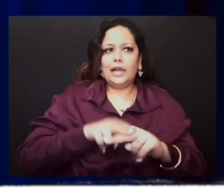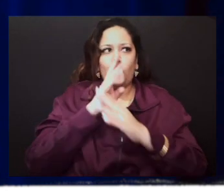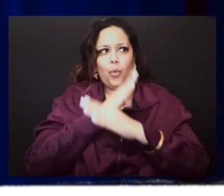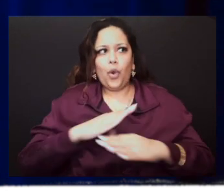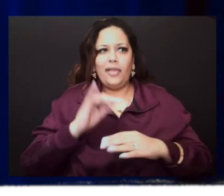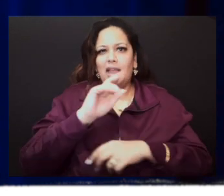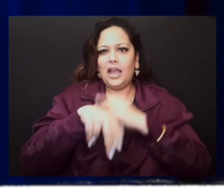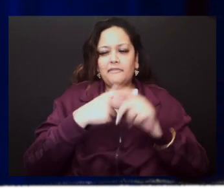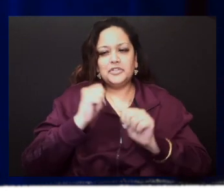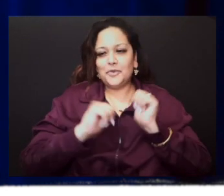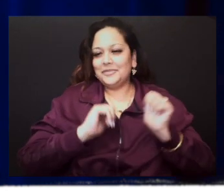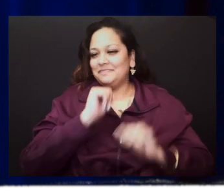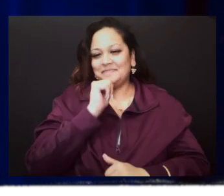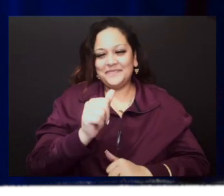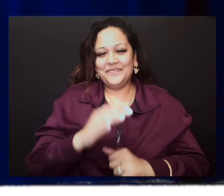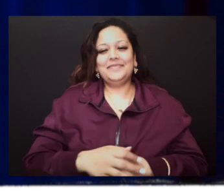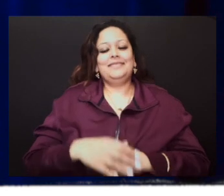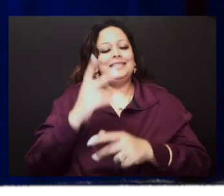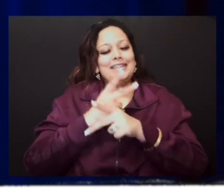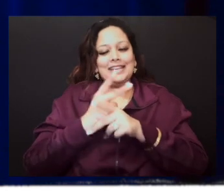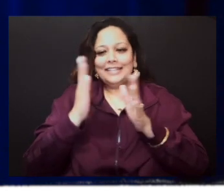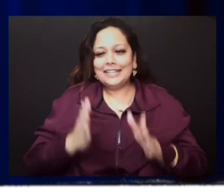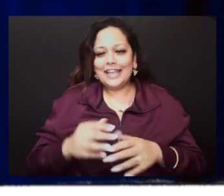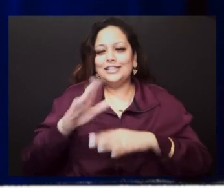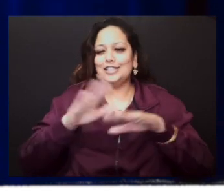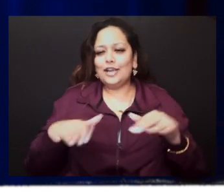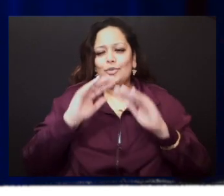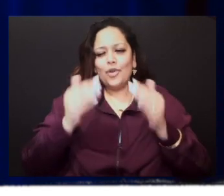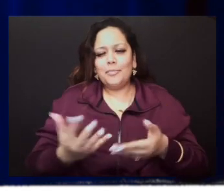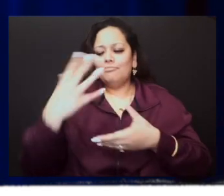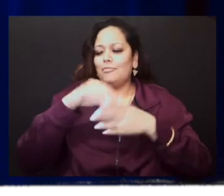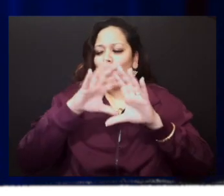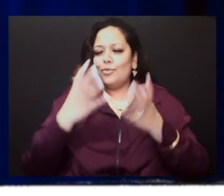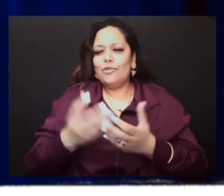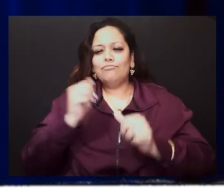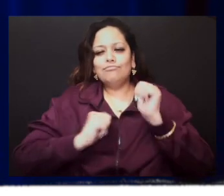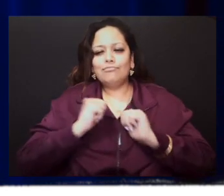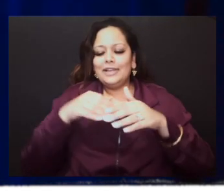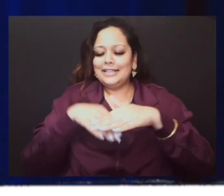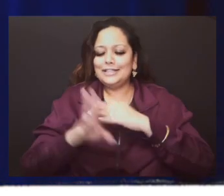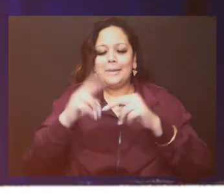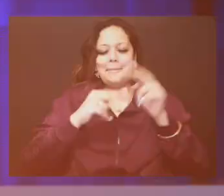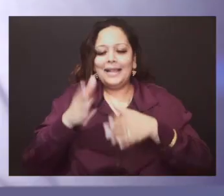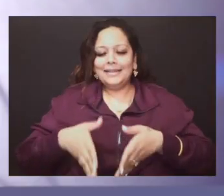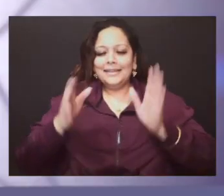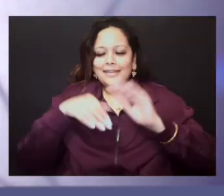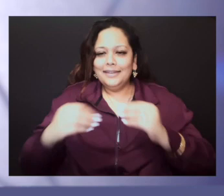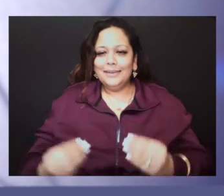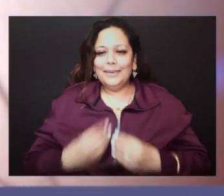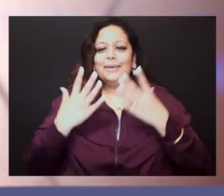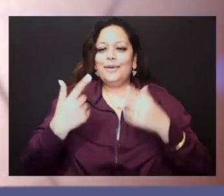quiet kind of shows. Caregivers and children are welcomed into the world of play as they enter the building. We